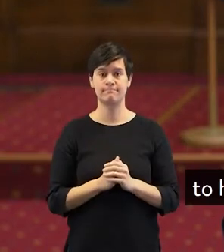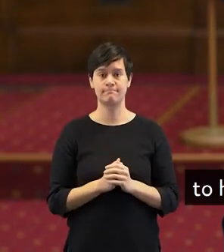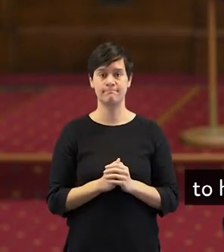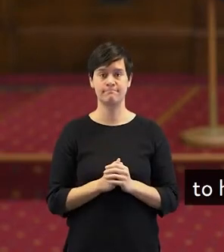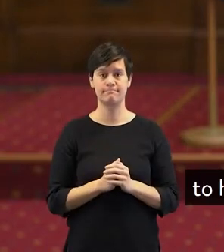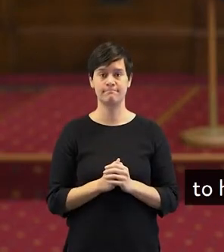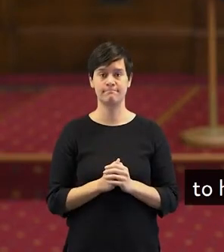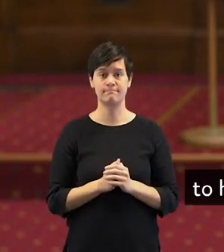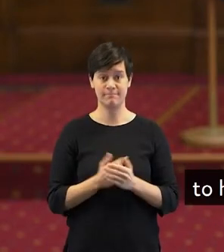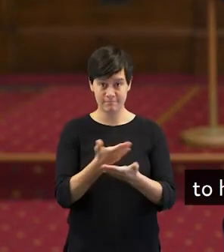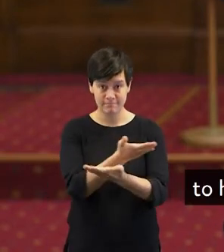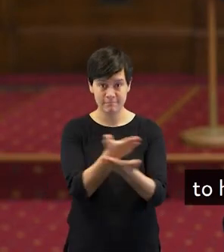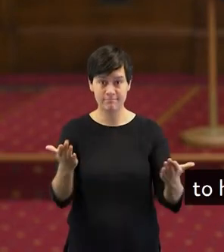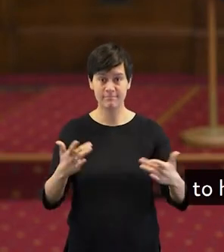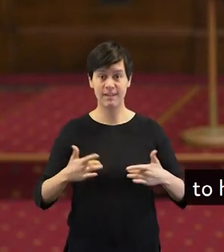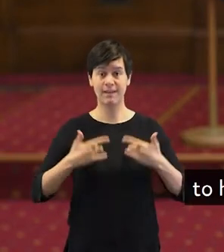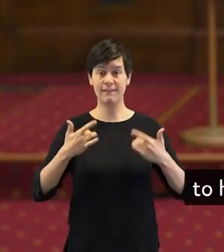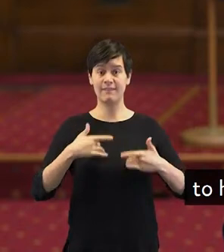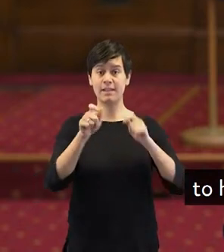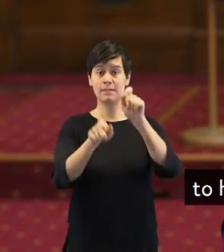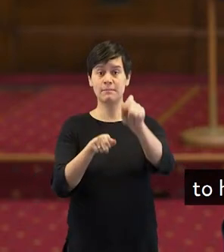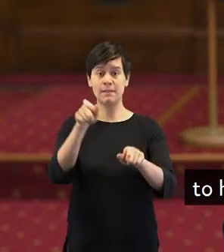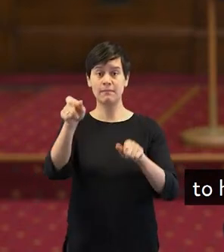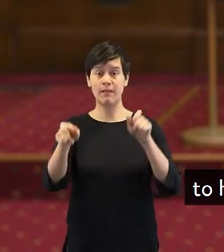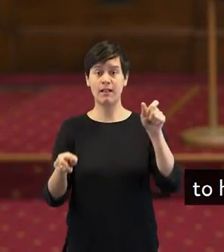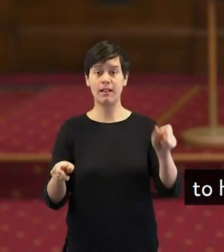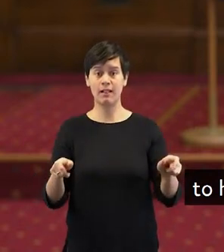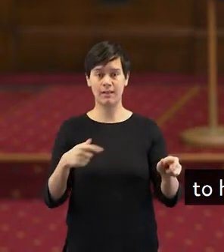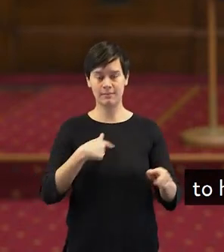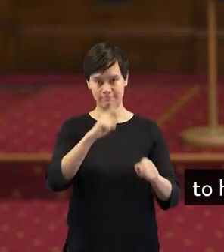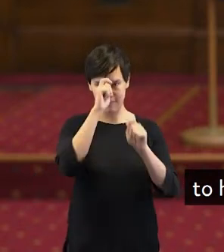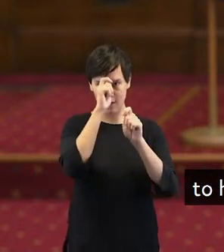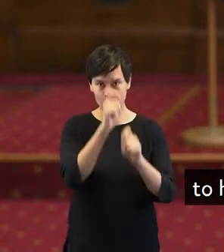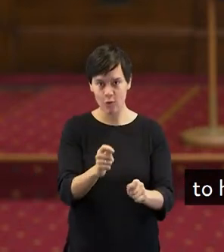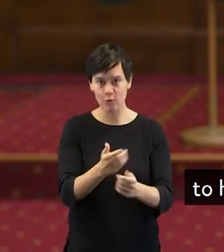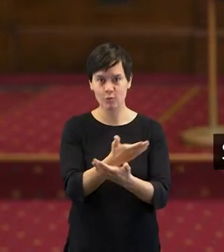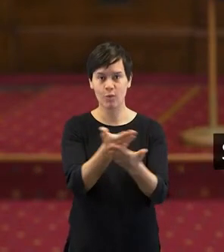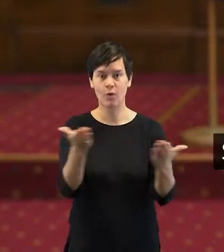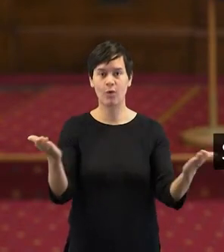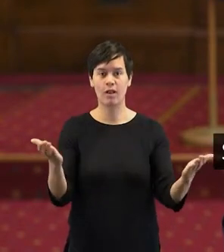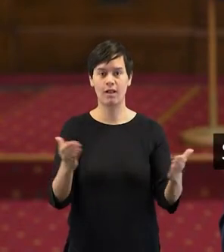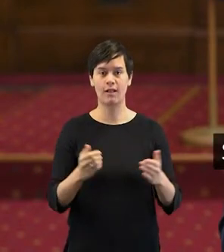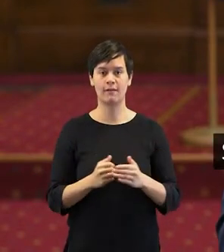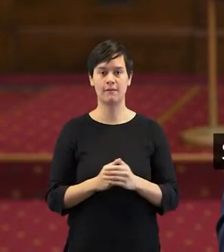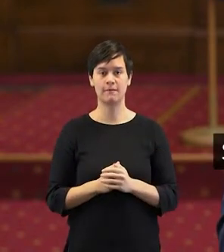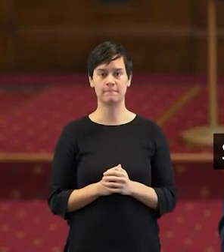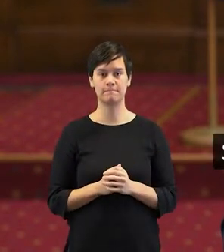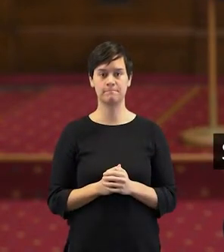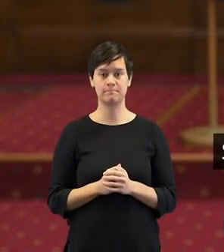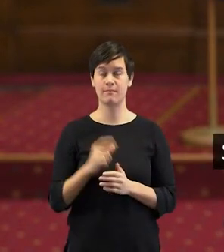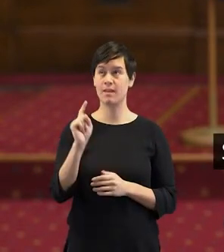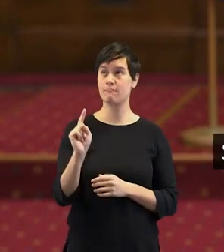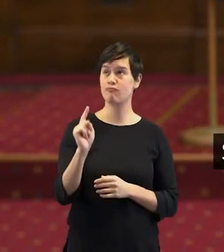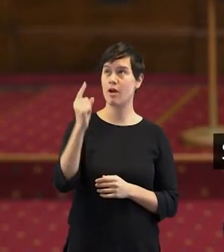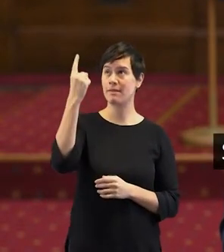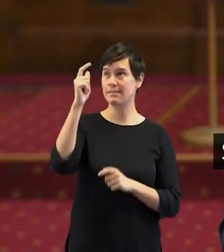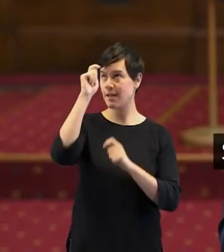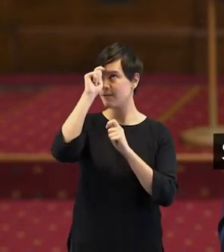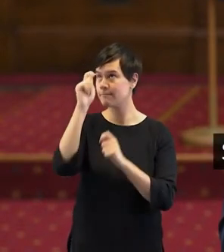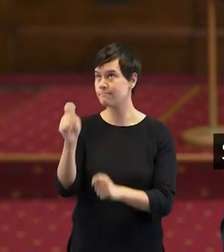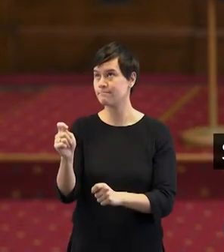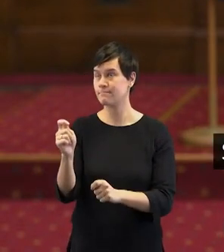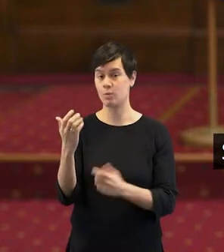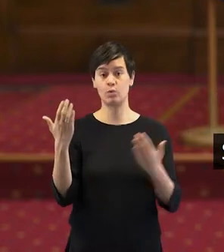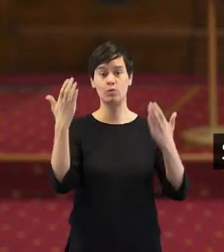whakanui, i ngā mana, i ngā tapu o tēnā, o tēnā. Tuarua ki te minister Megan